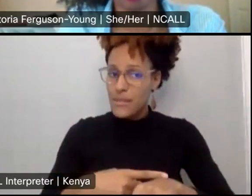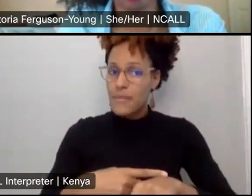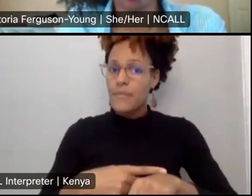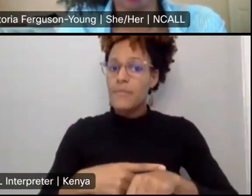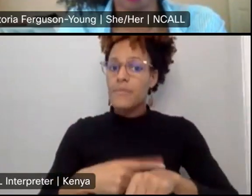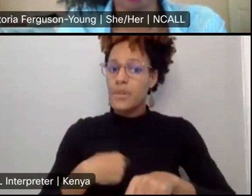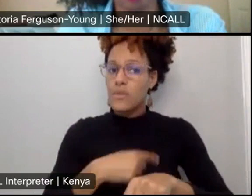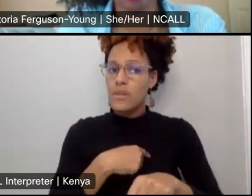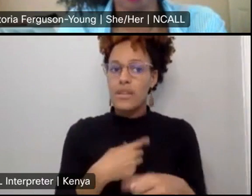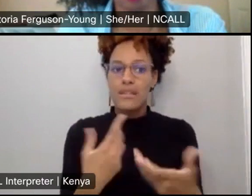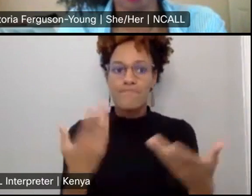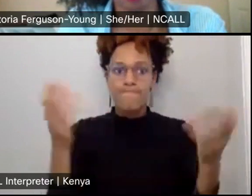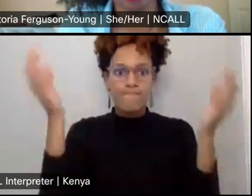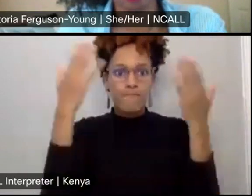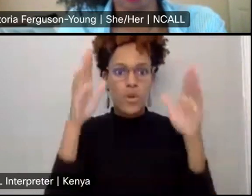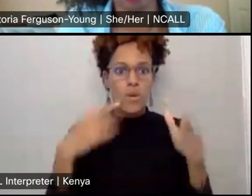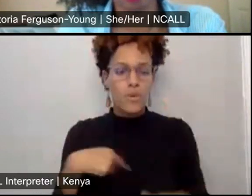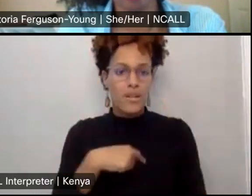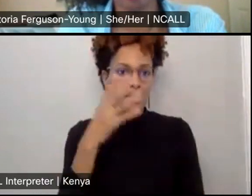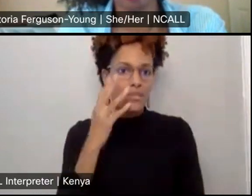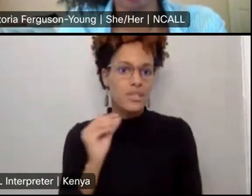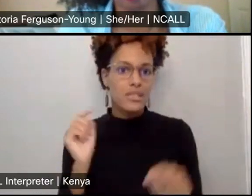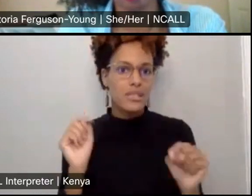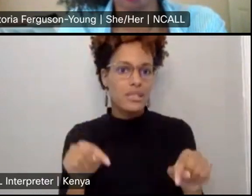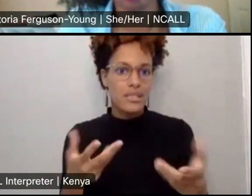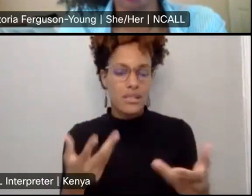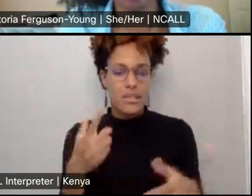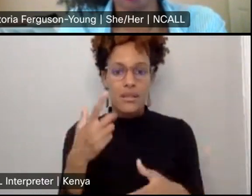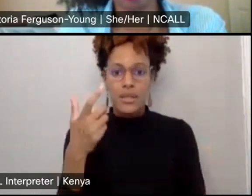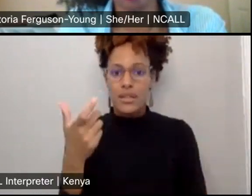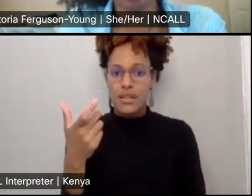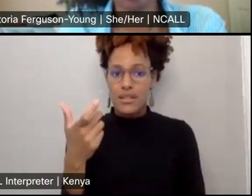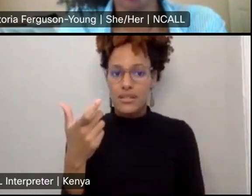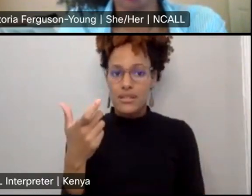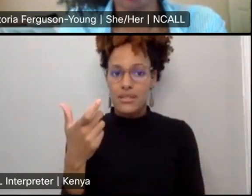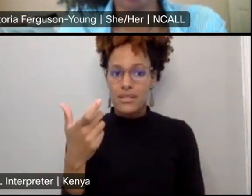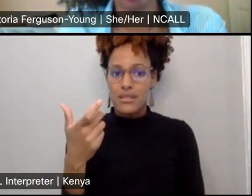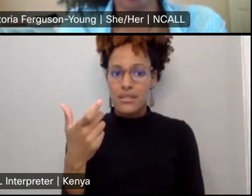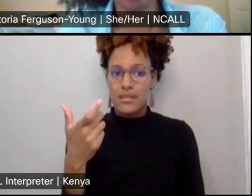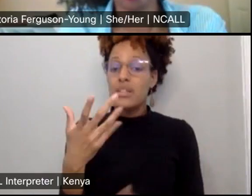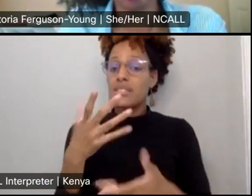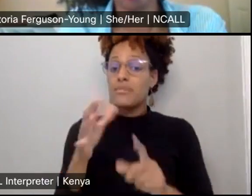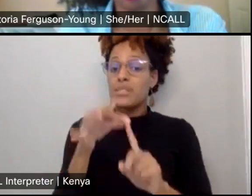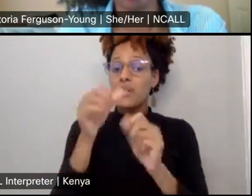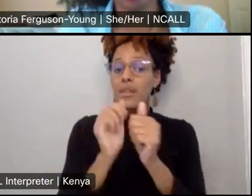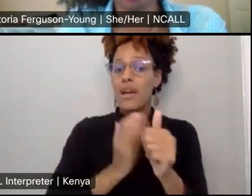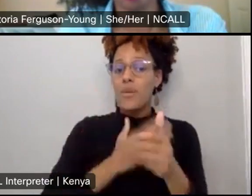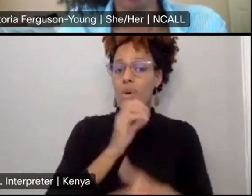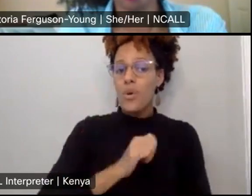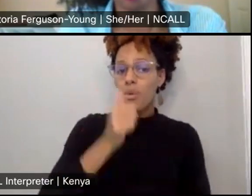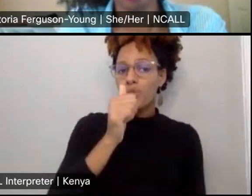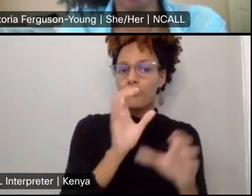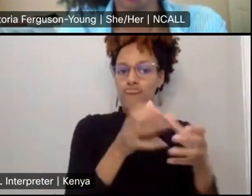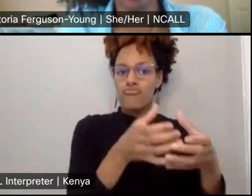we may not even know that we're experiencing this, especially within our older populations. Like